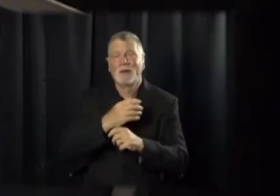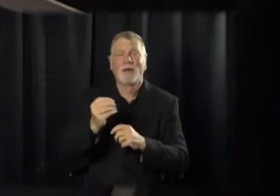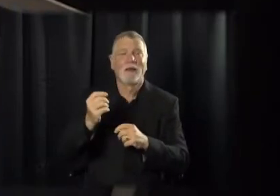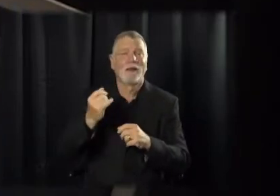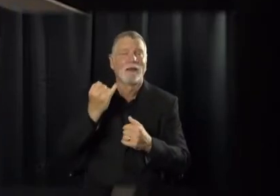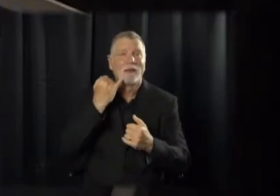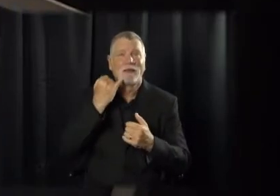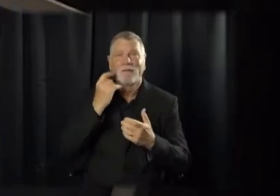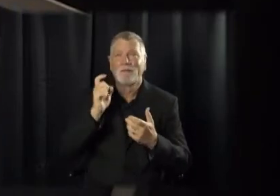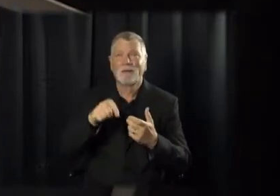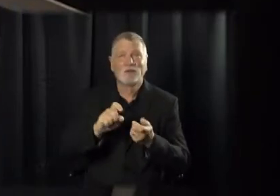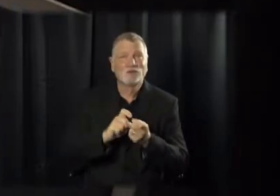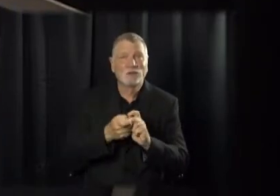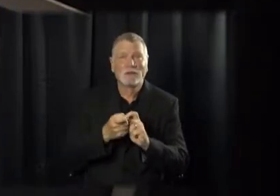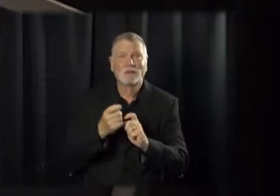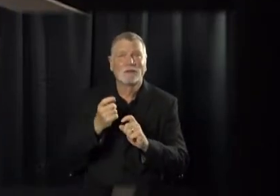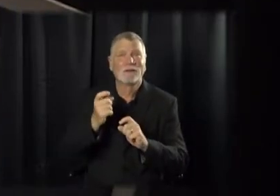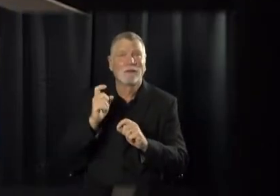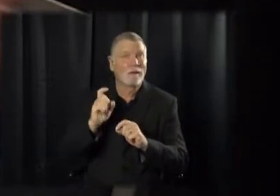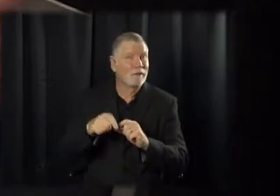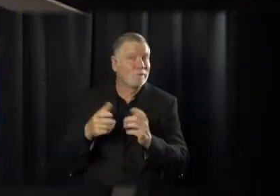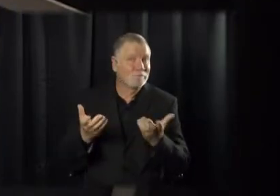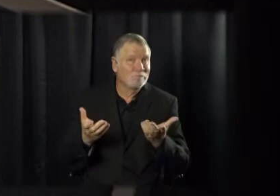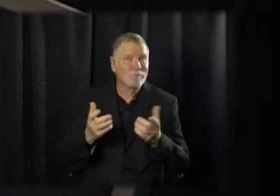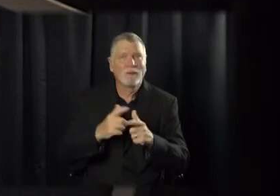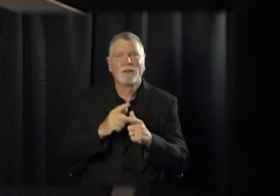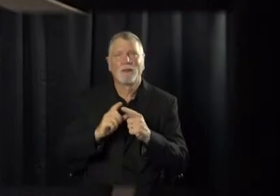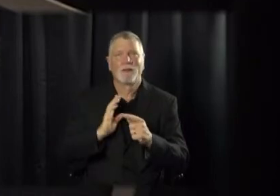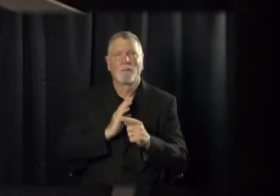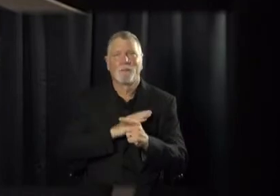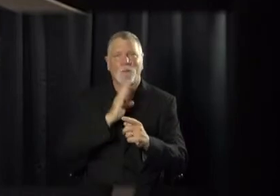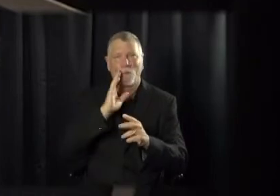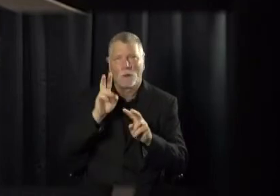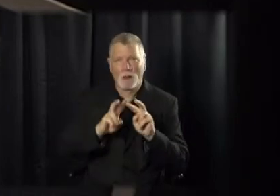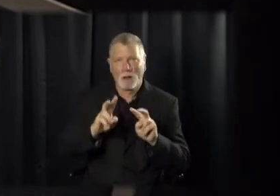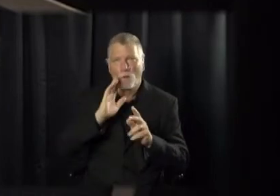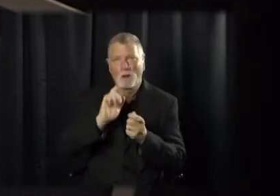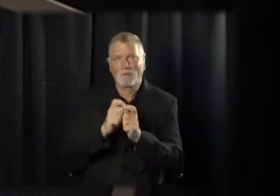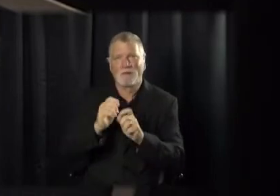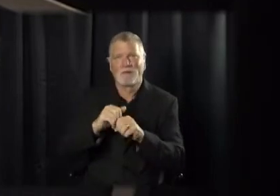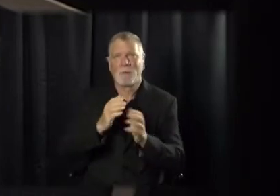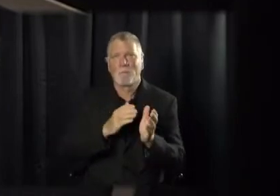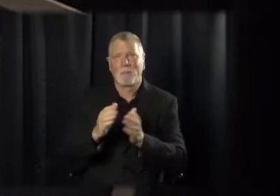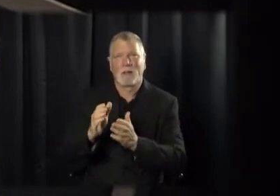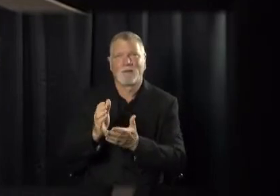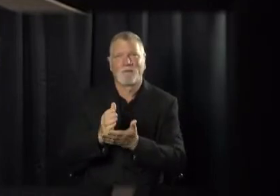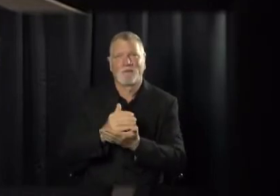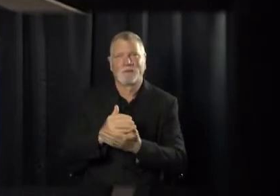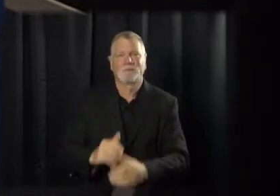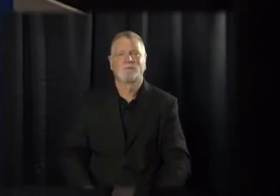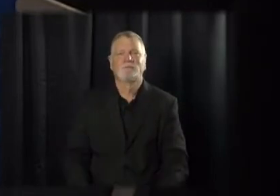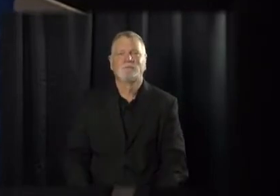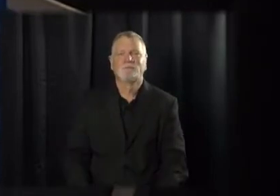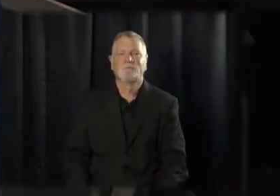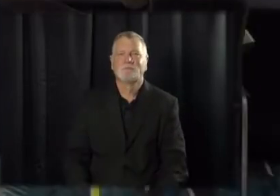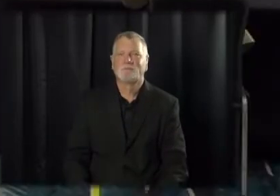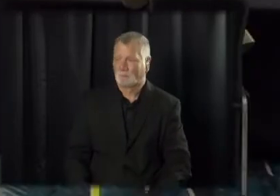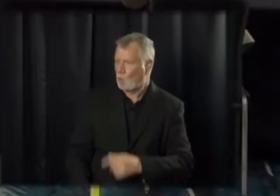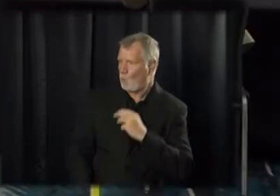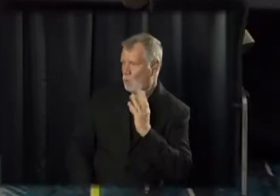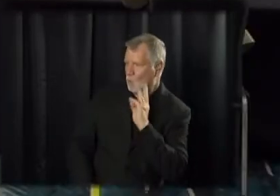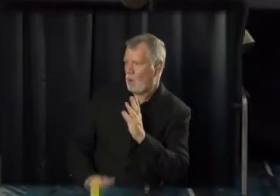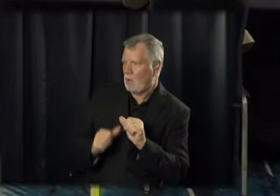are necessary, to the extent that changes are necessary, the board will have to look at amending the fiscal plans. And we will continue to